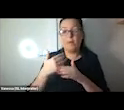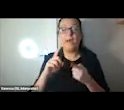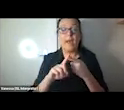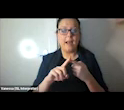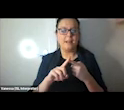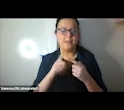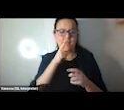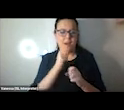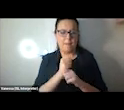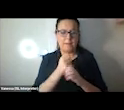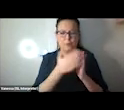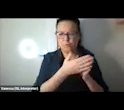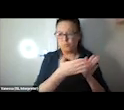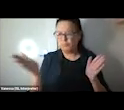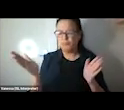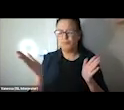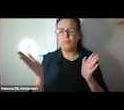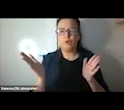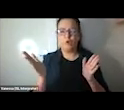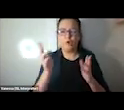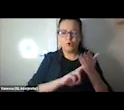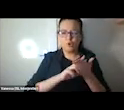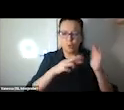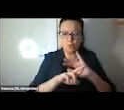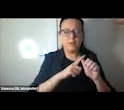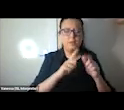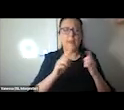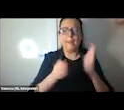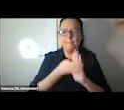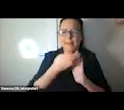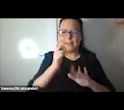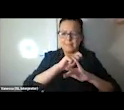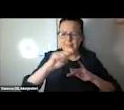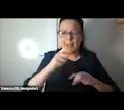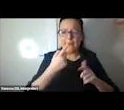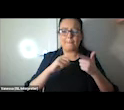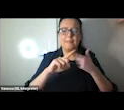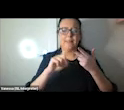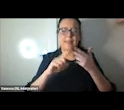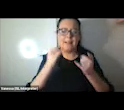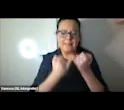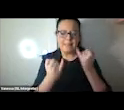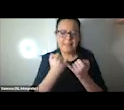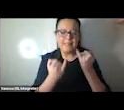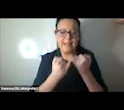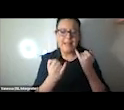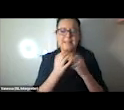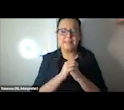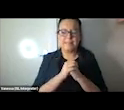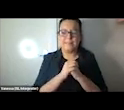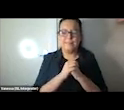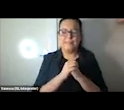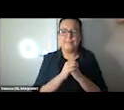users, locations, building types, and details. There's a clear distinction made between the requirements and the recommendations, which I'll